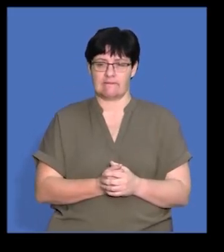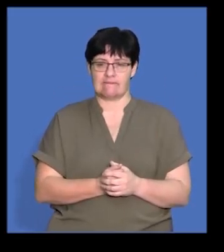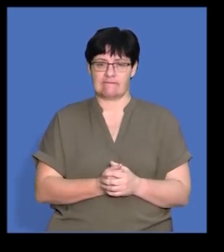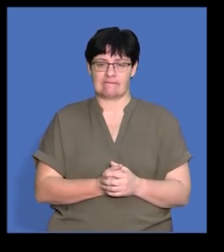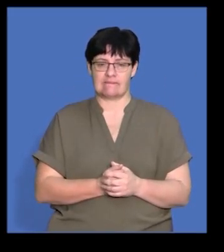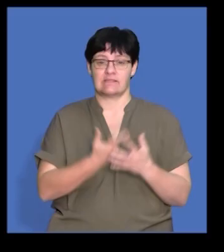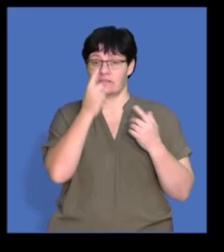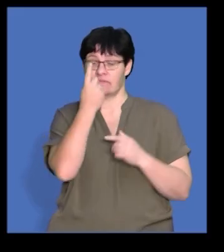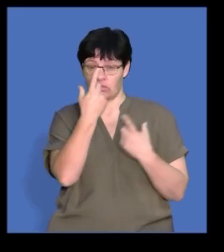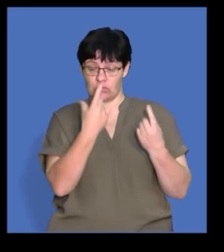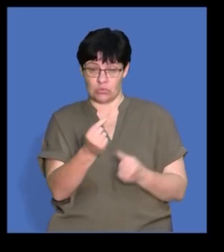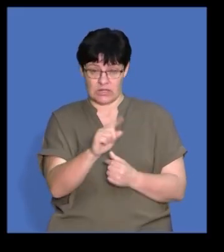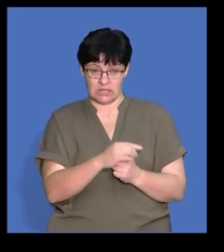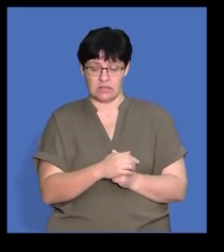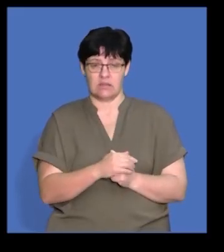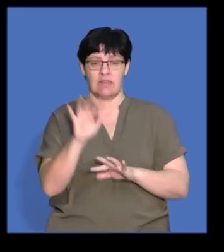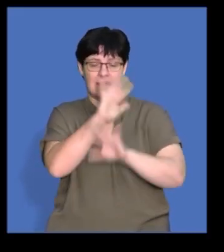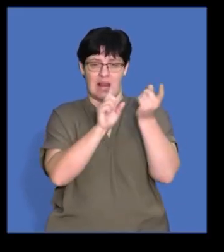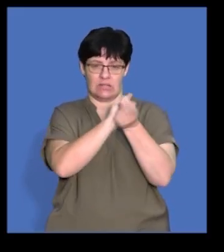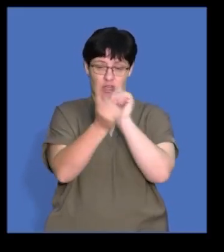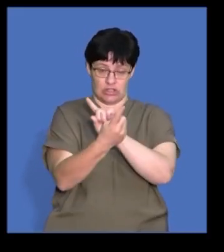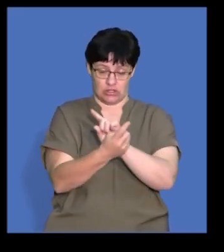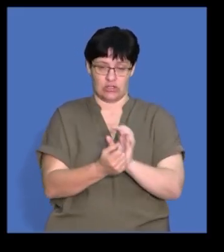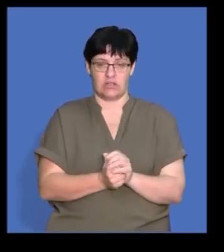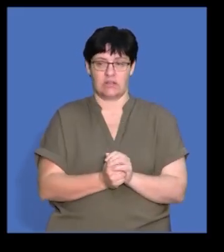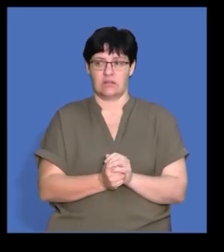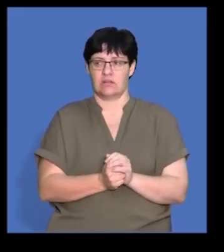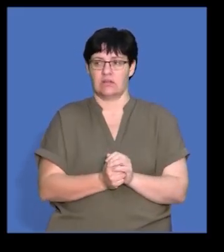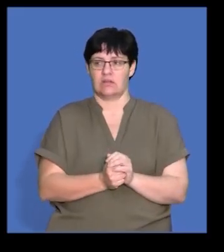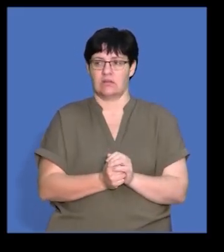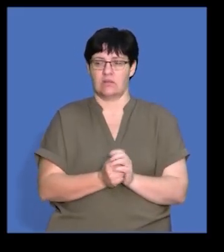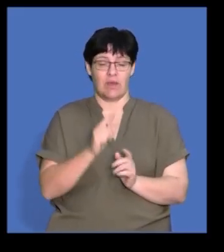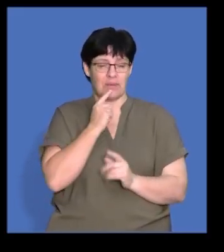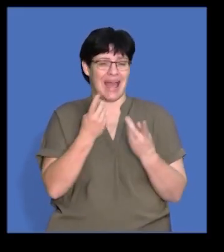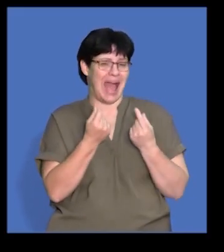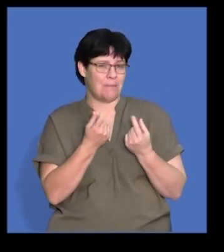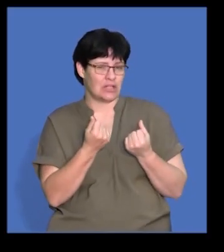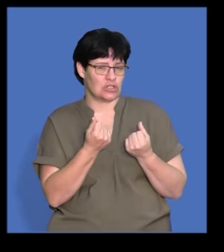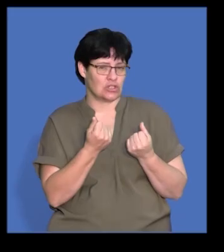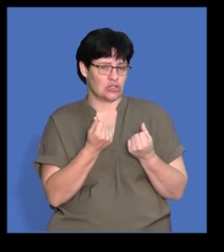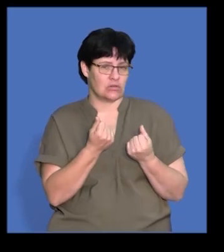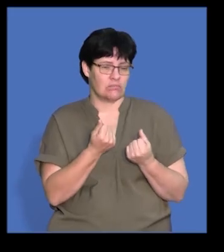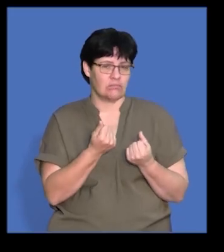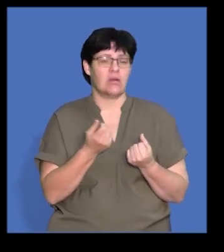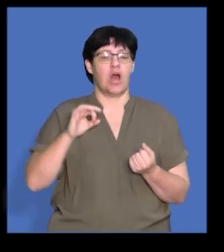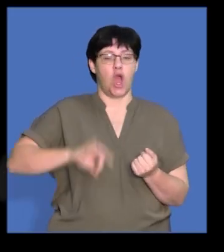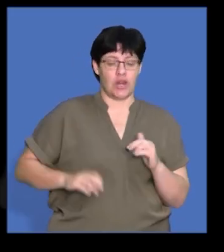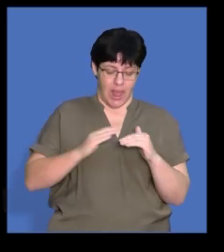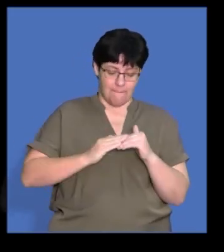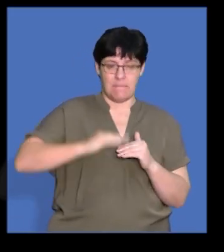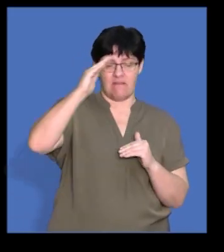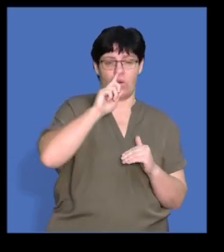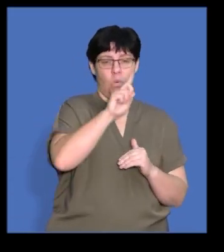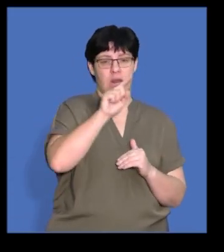do is I'm going to change my colors and point out I need to work out how much he earned above